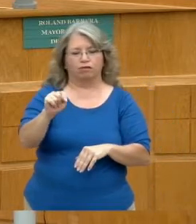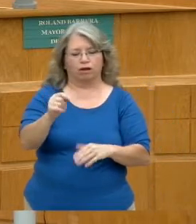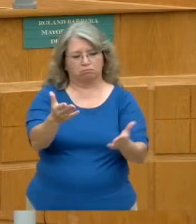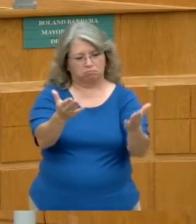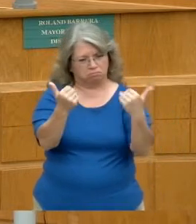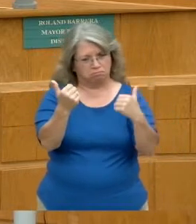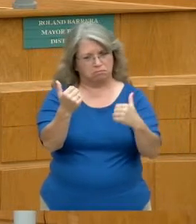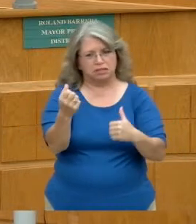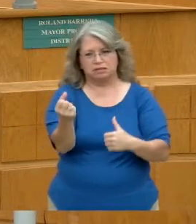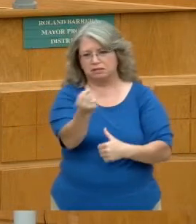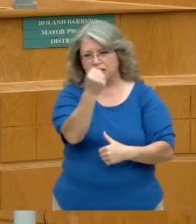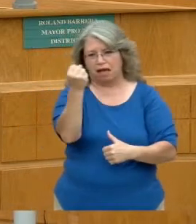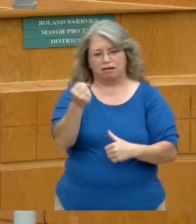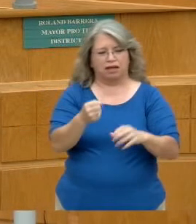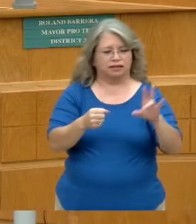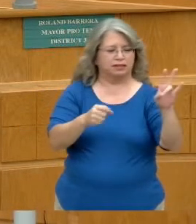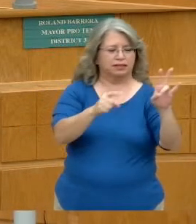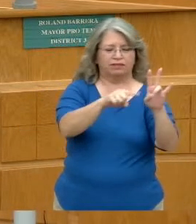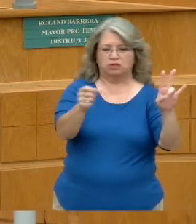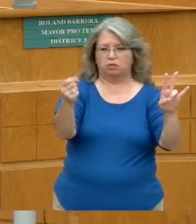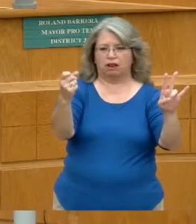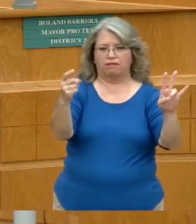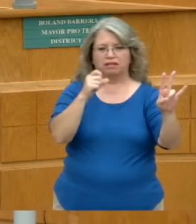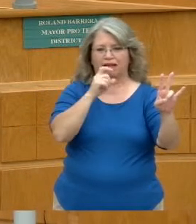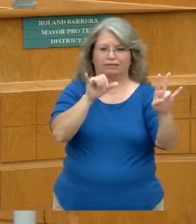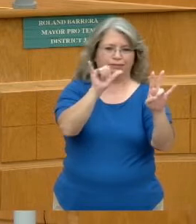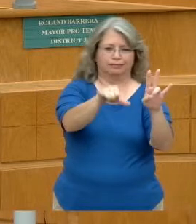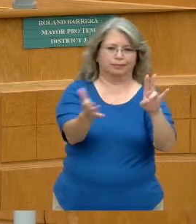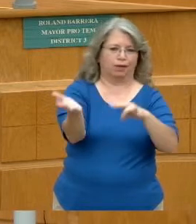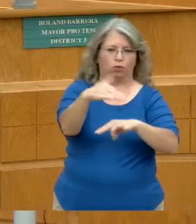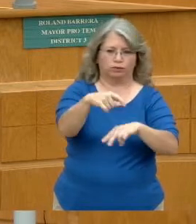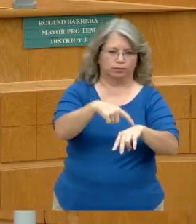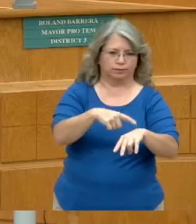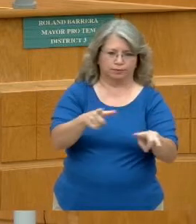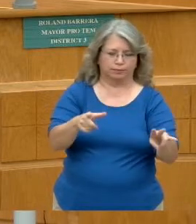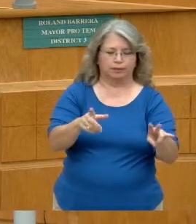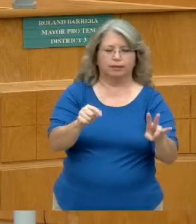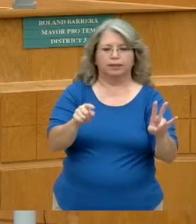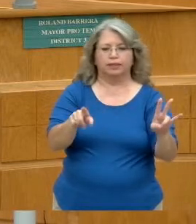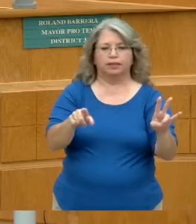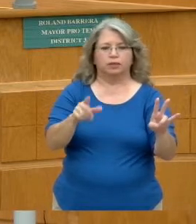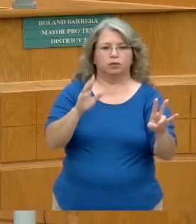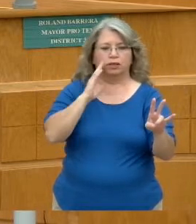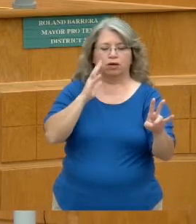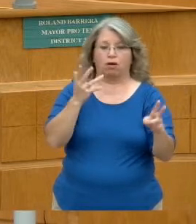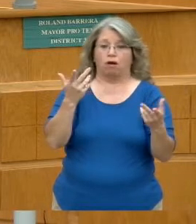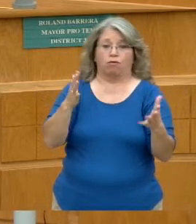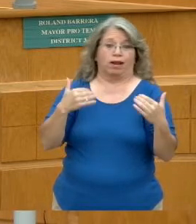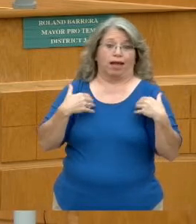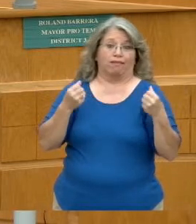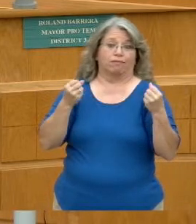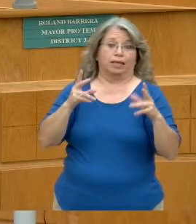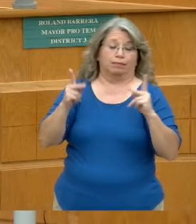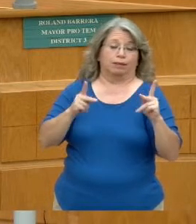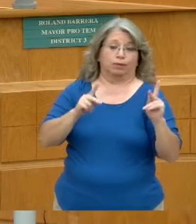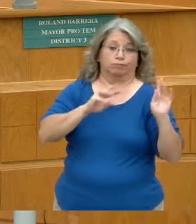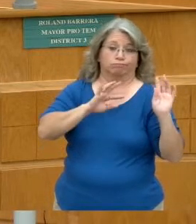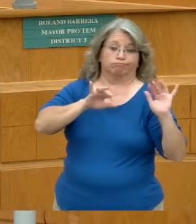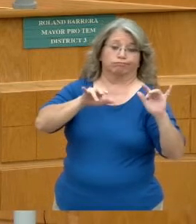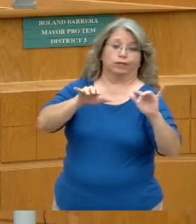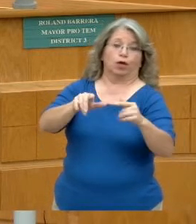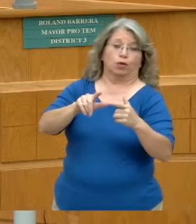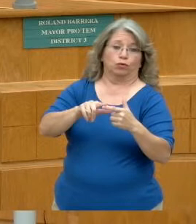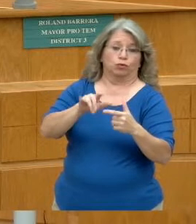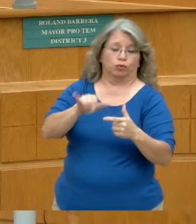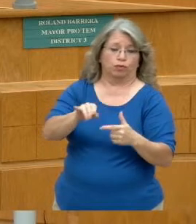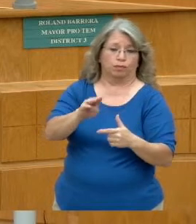11 at any of those. You don't have to be there for that whole time. We know that there's tons of people there already without even doing this initiative, but we want to